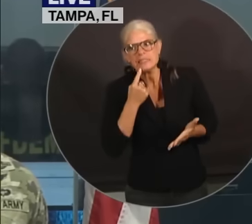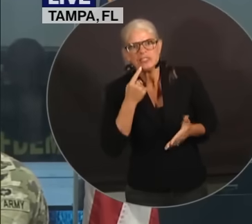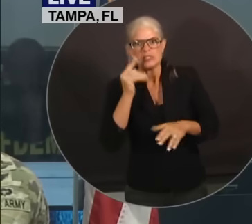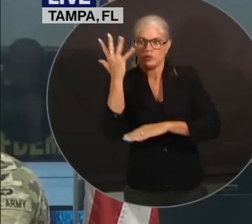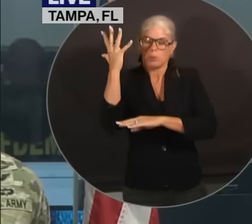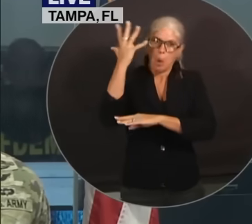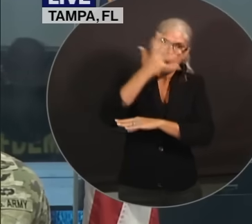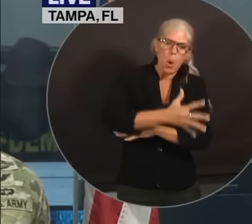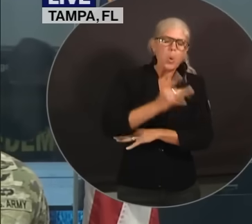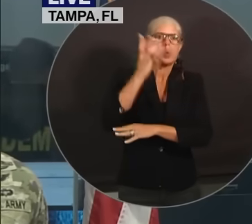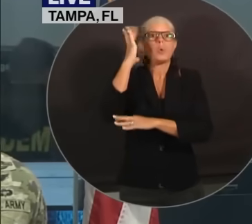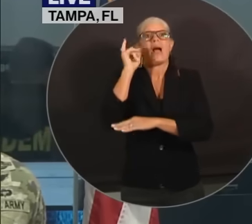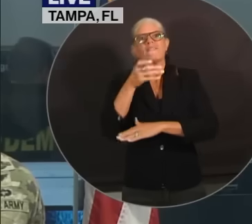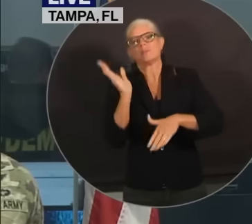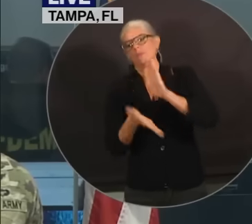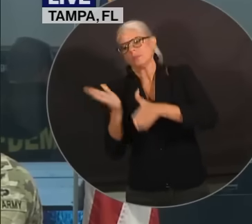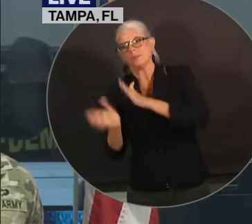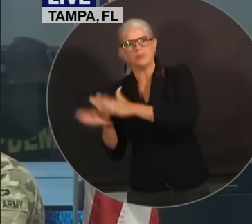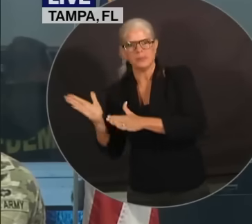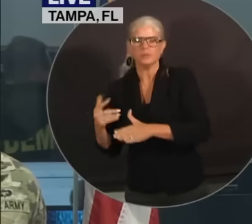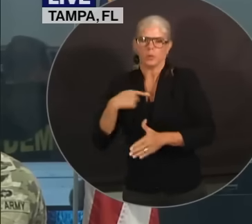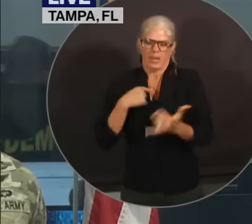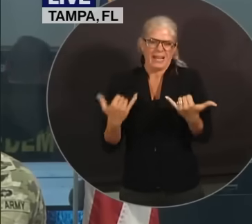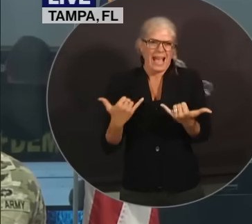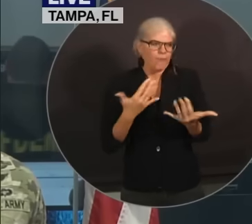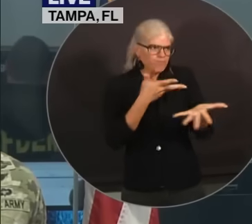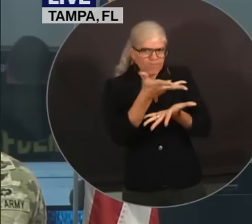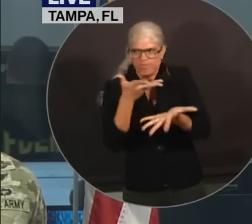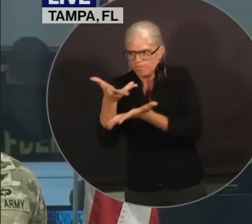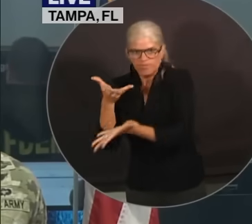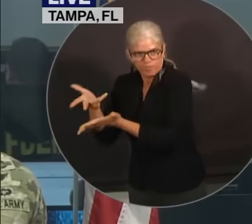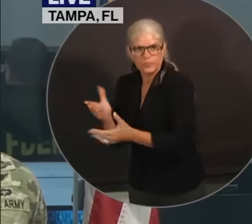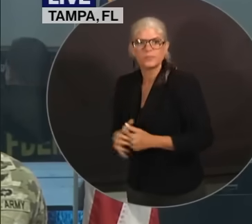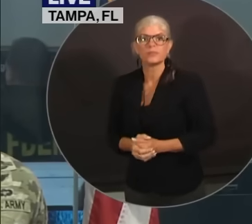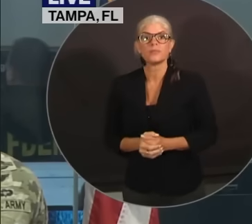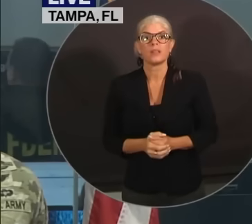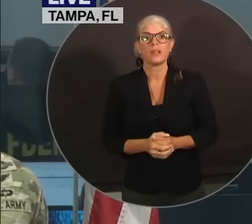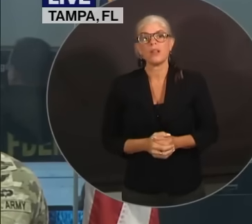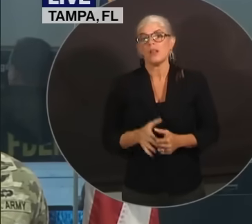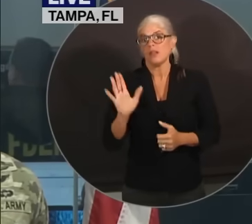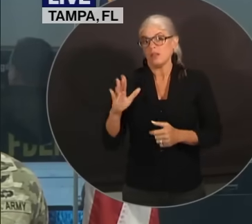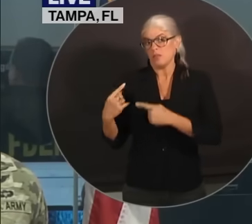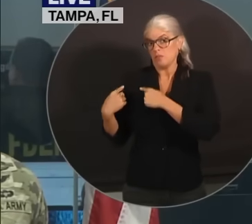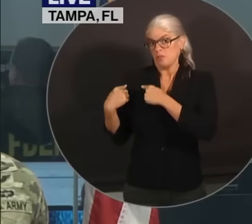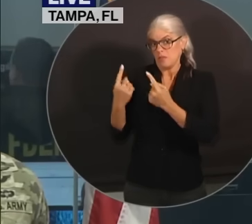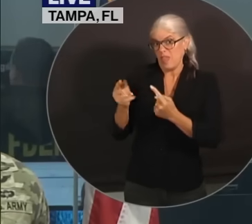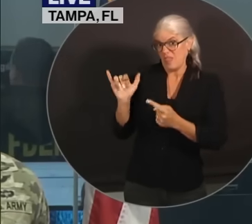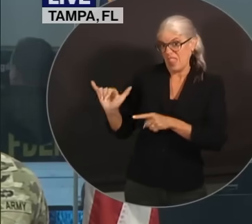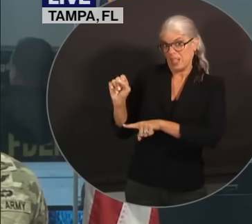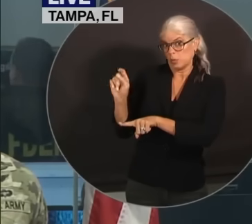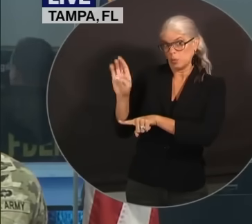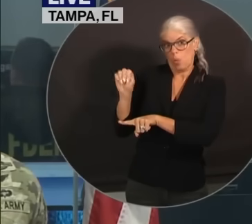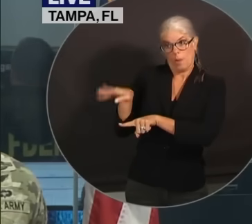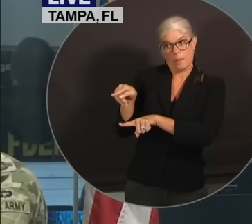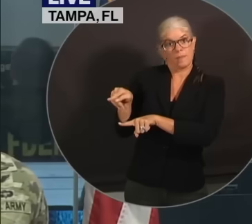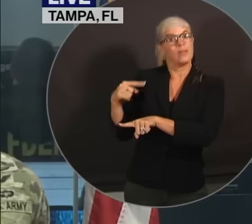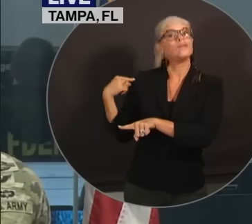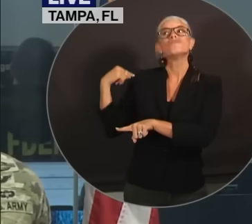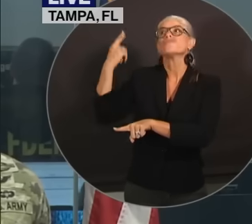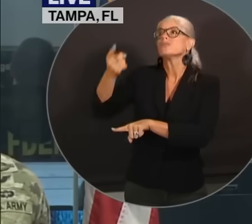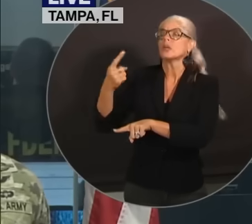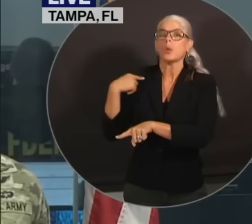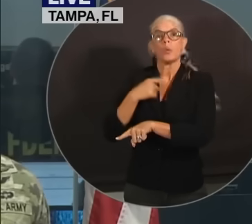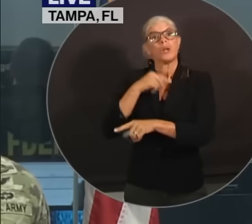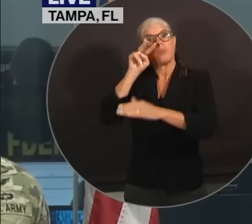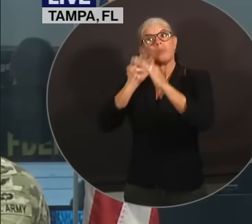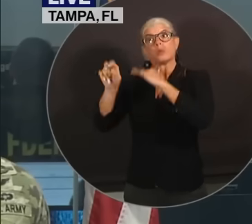appropriate steps. As we've said all along, this storm was never projected to make landfall on